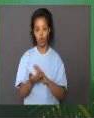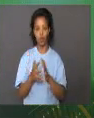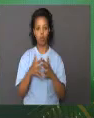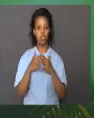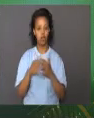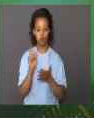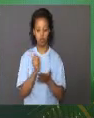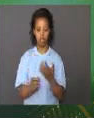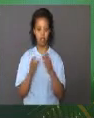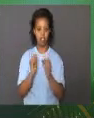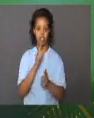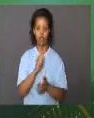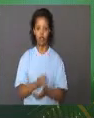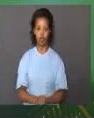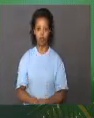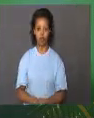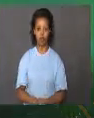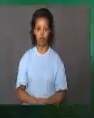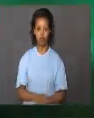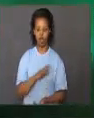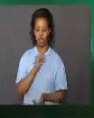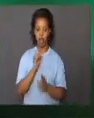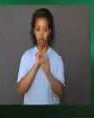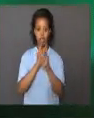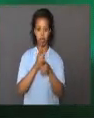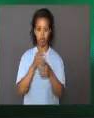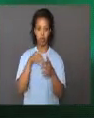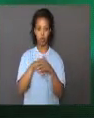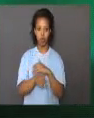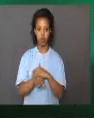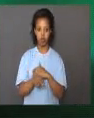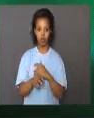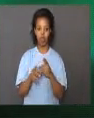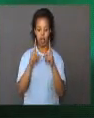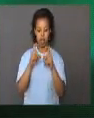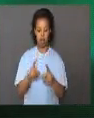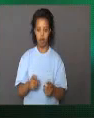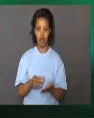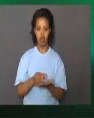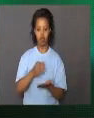tools. You may have listed test tubes,